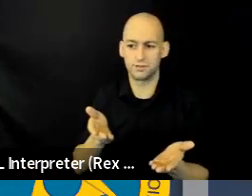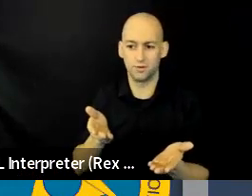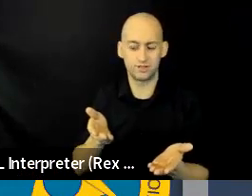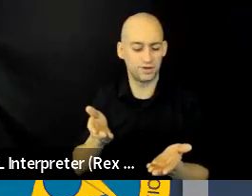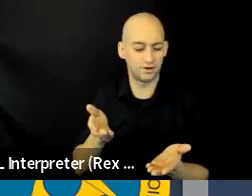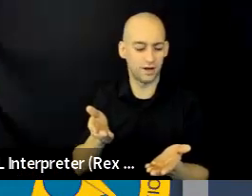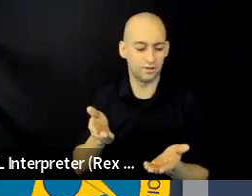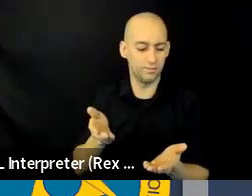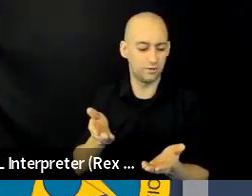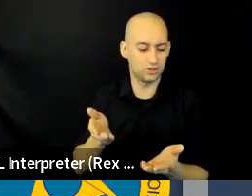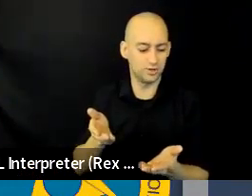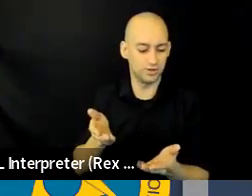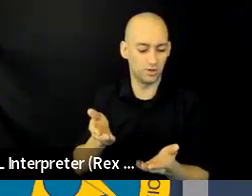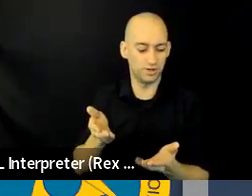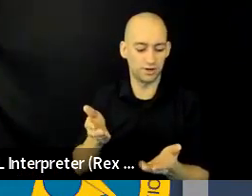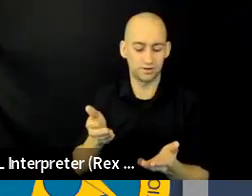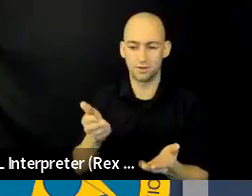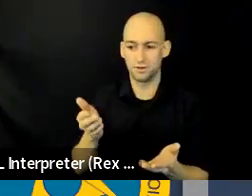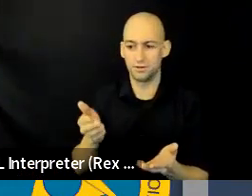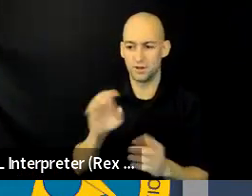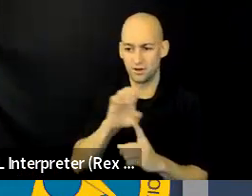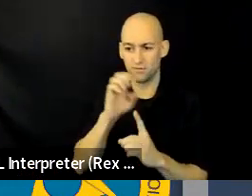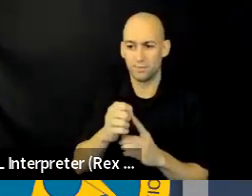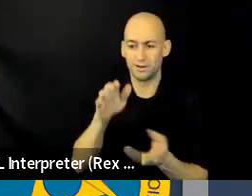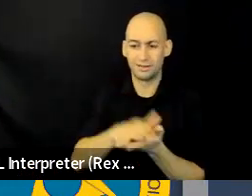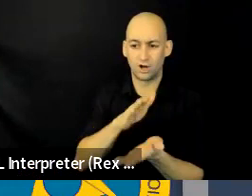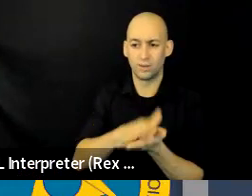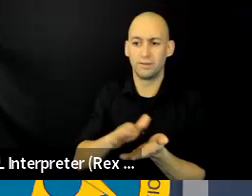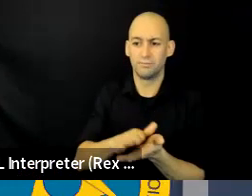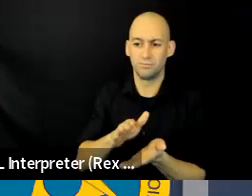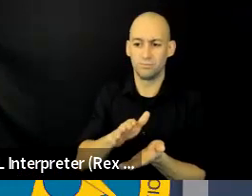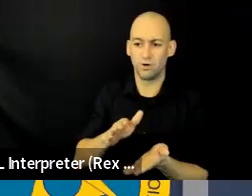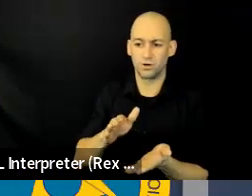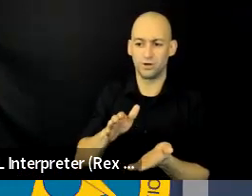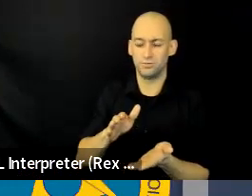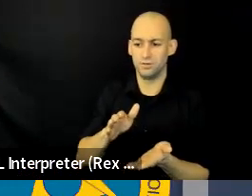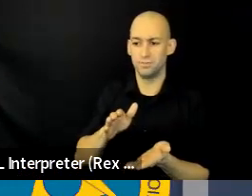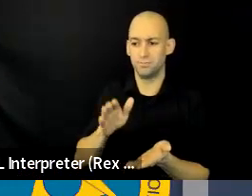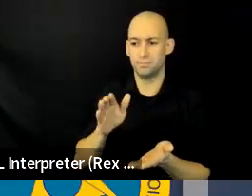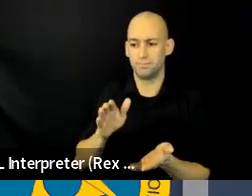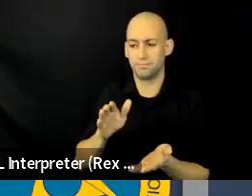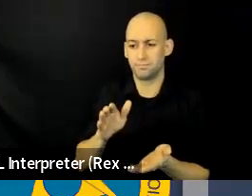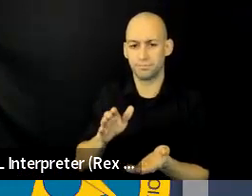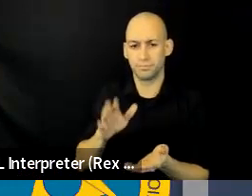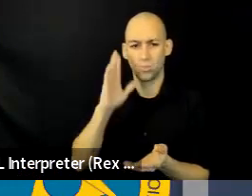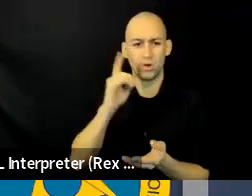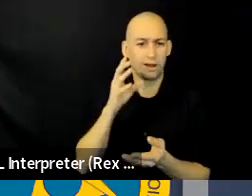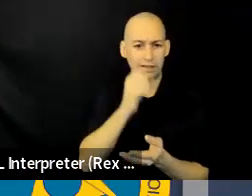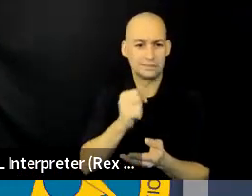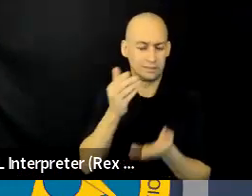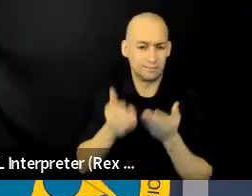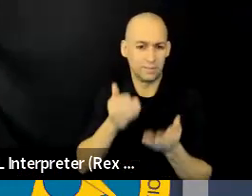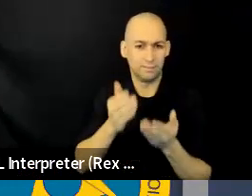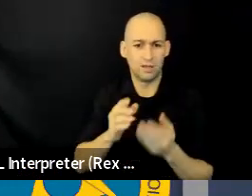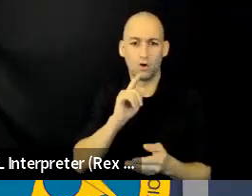committed to in terms of the environmental document. And I hope and would guess maybe they are going to